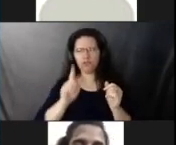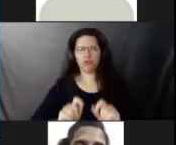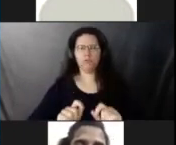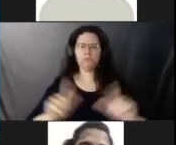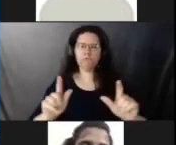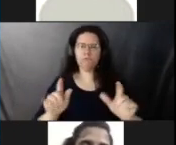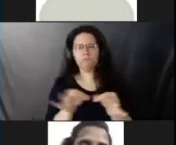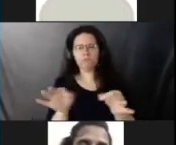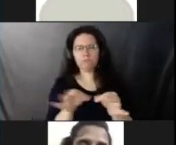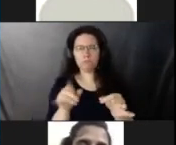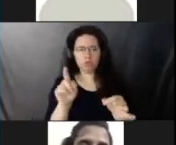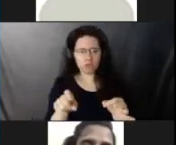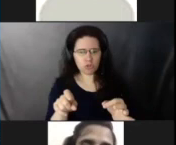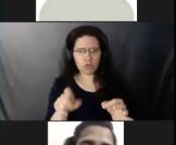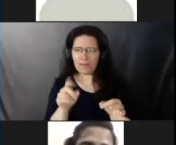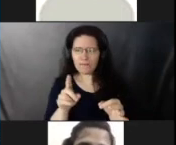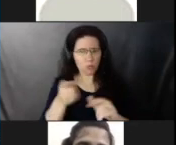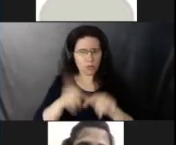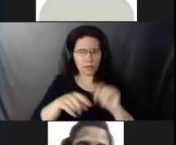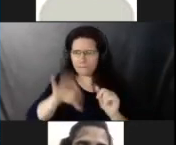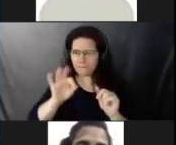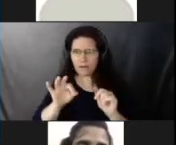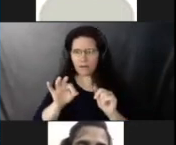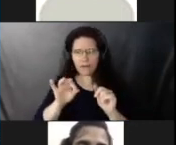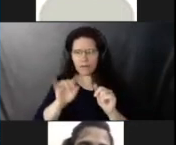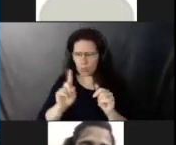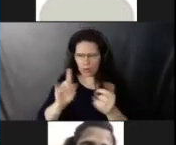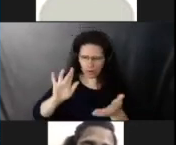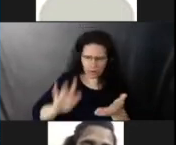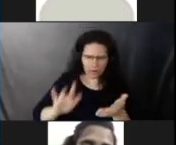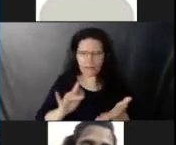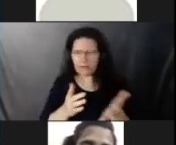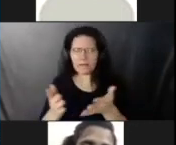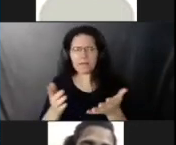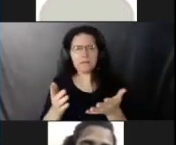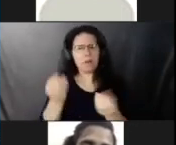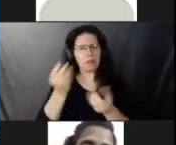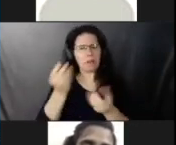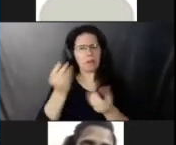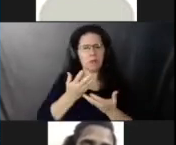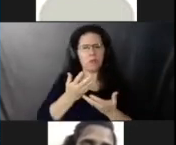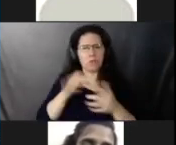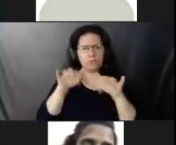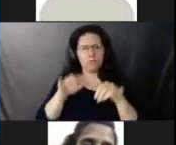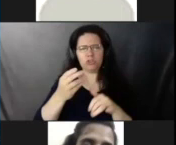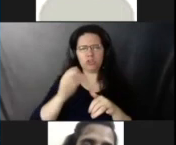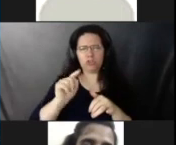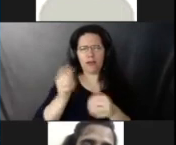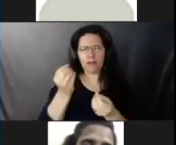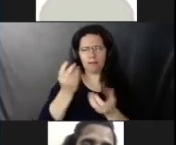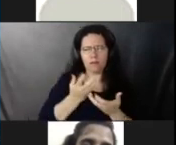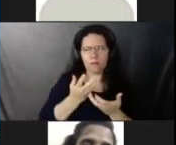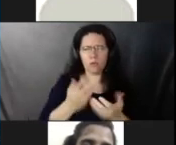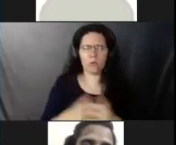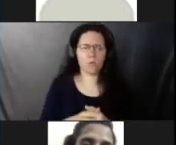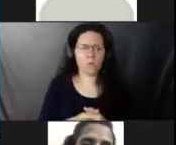Please let us know if you have trouble finding the button. I'll give everyone a few seconds to turn on closed captioning.